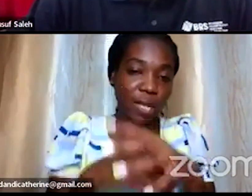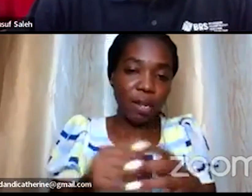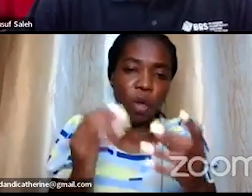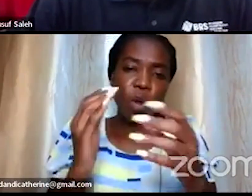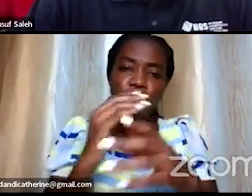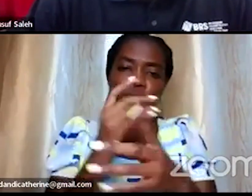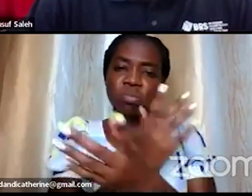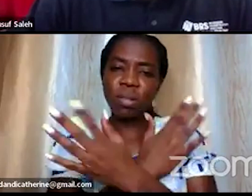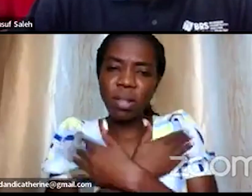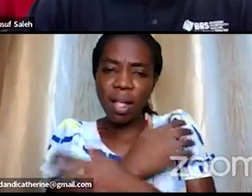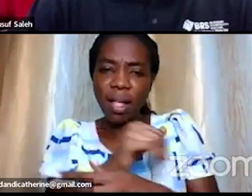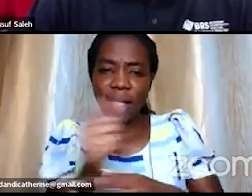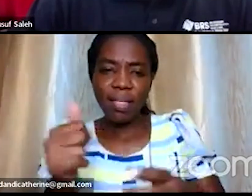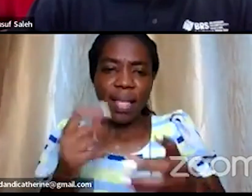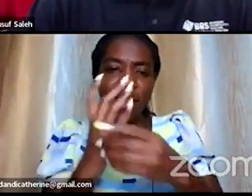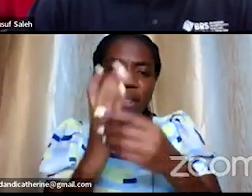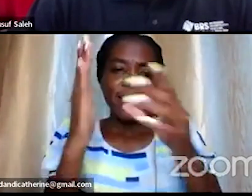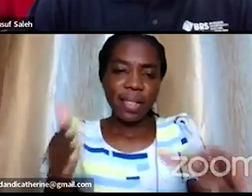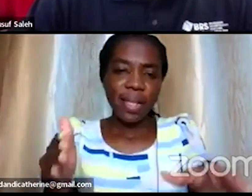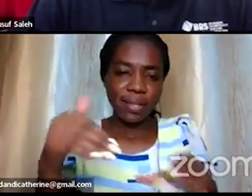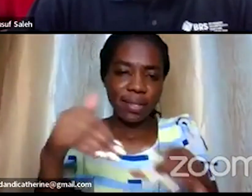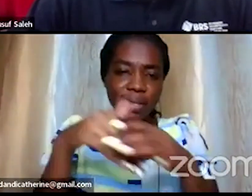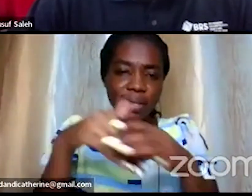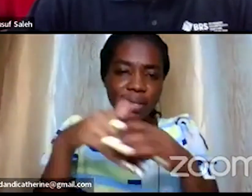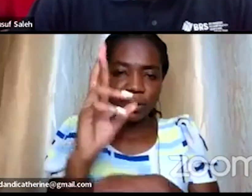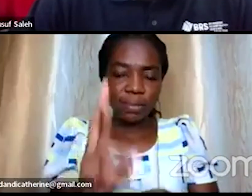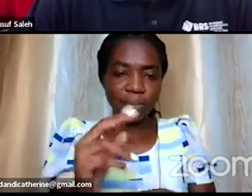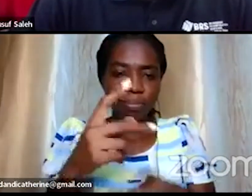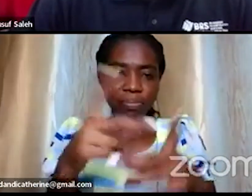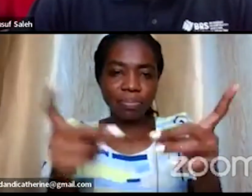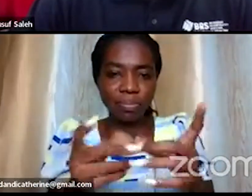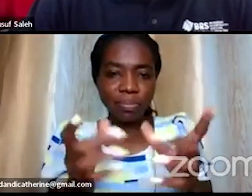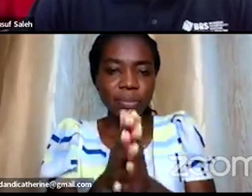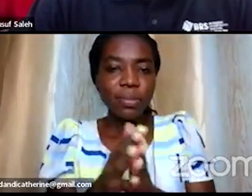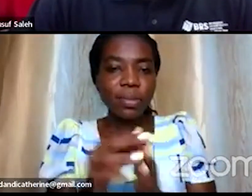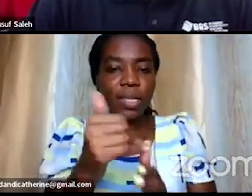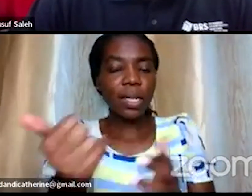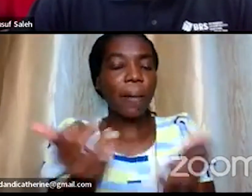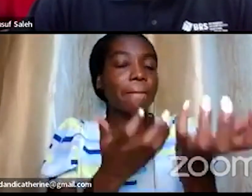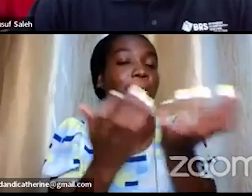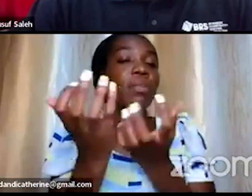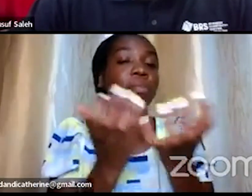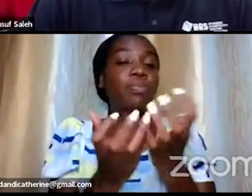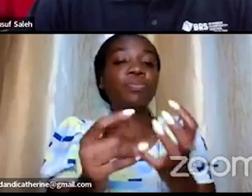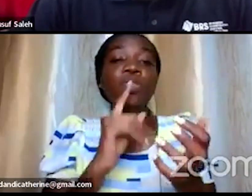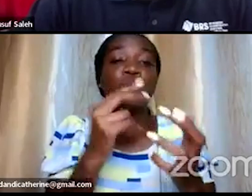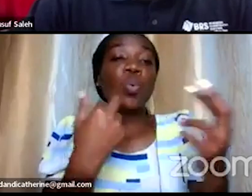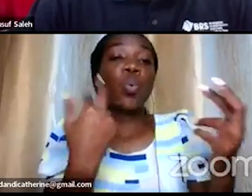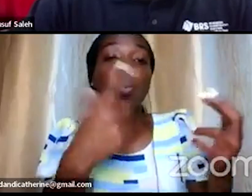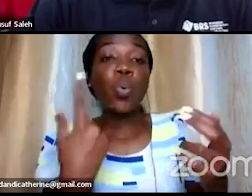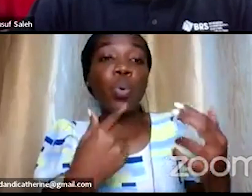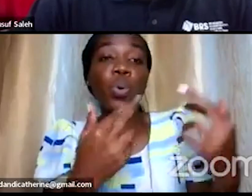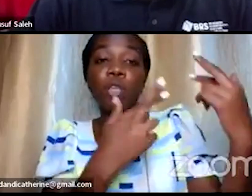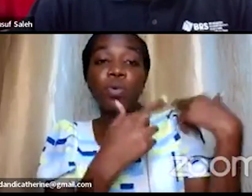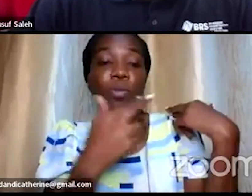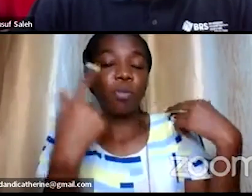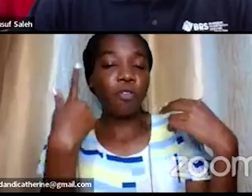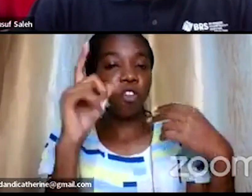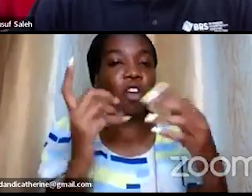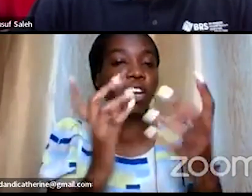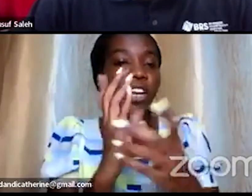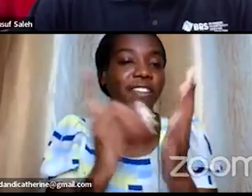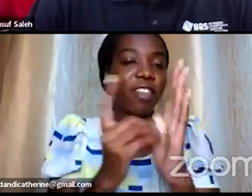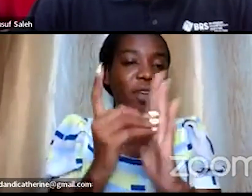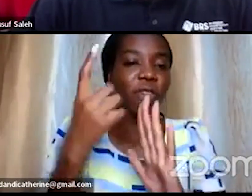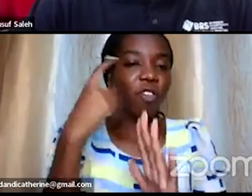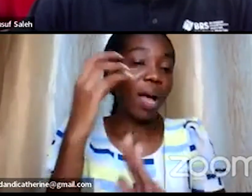other aspects of business, other business captains of industry. Who is responsible for your development, for your career